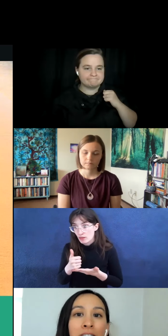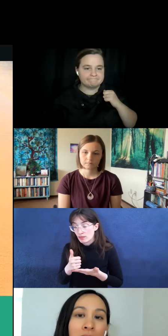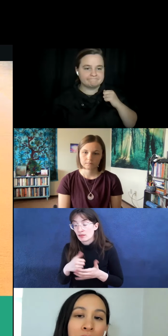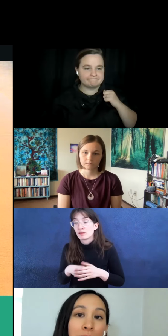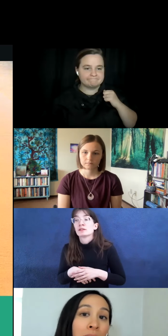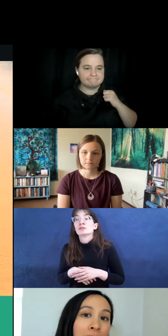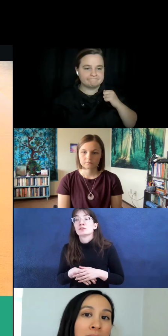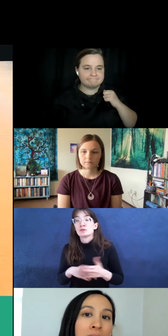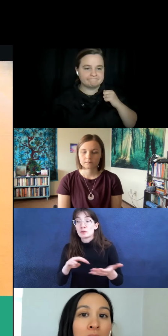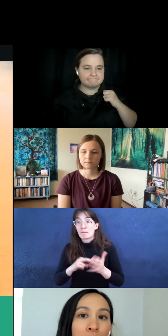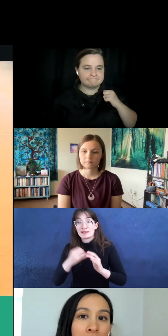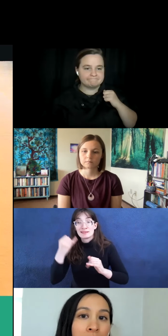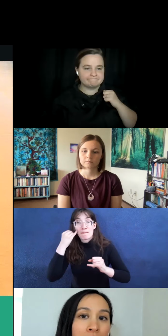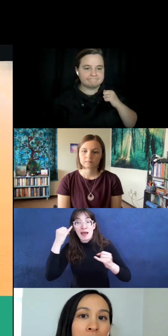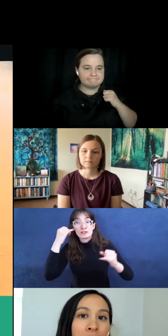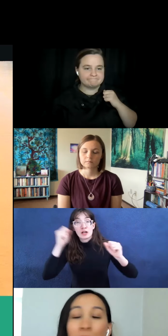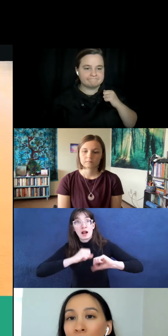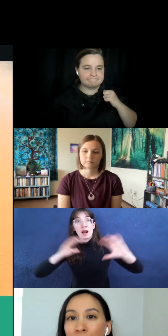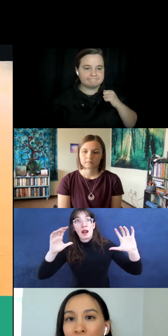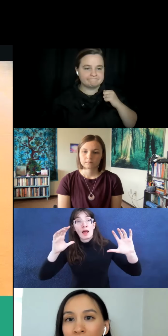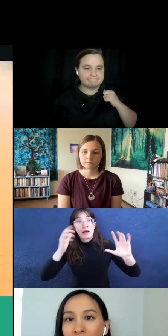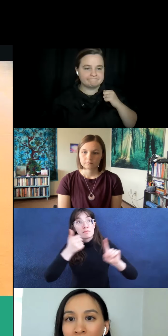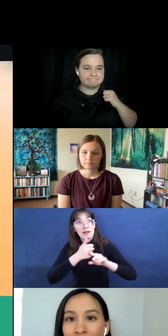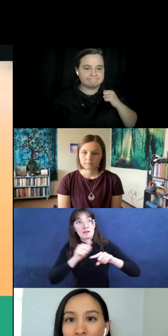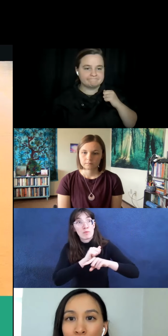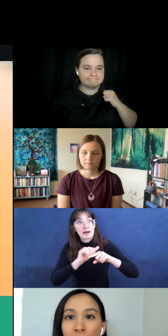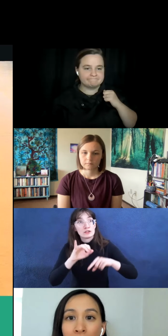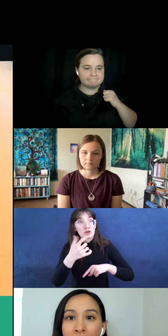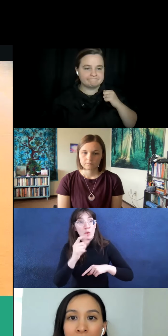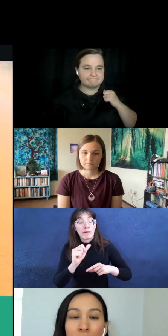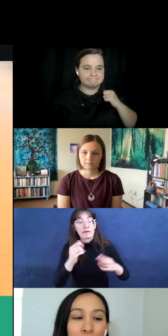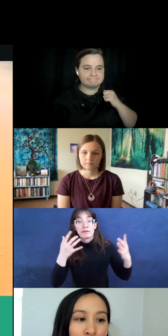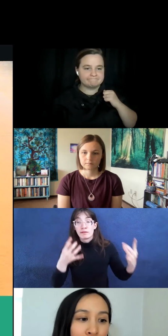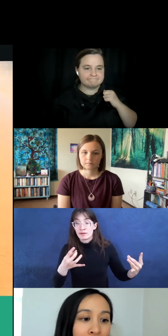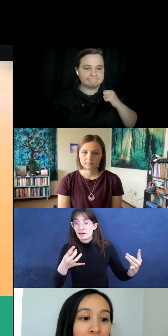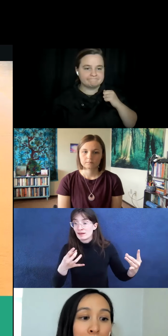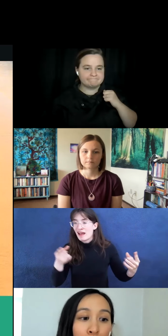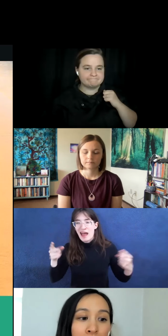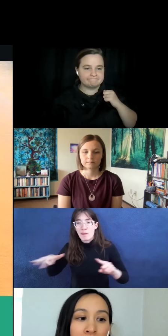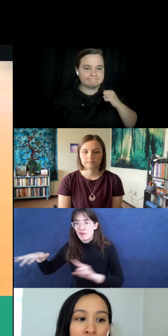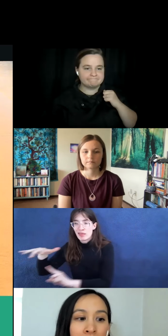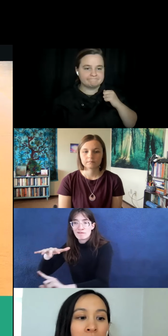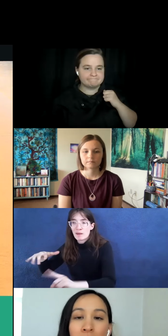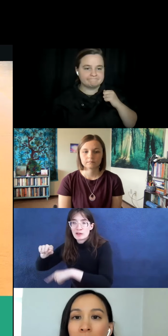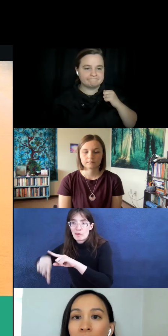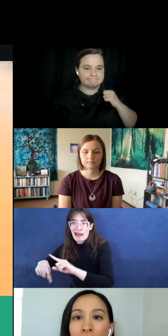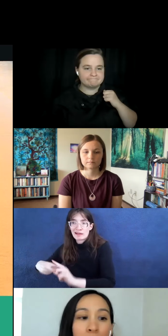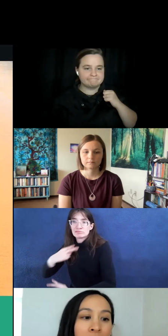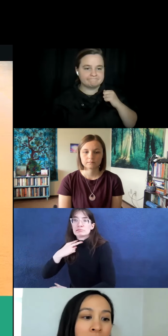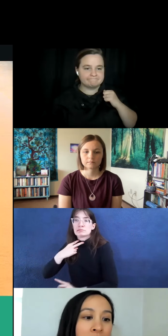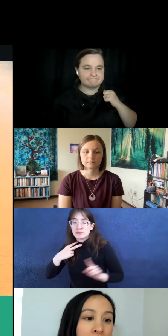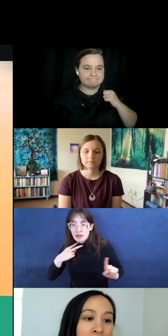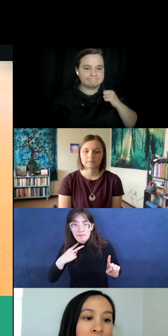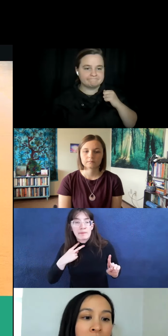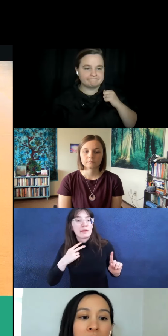imagining yourself practicing yoga when you aren't able to in that moment, looking at the